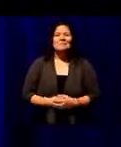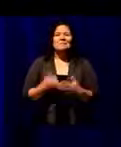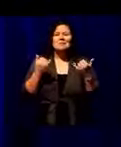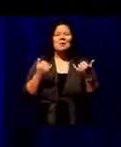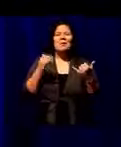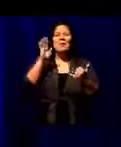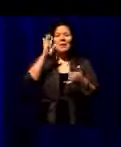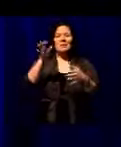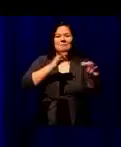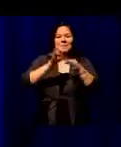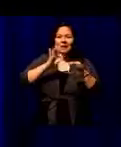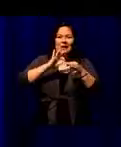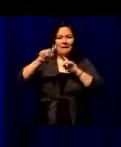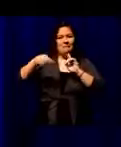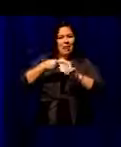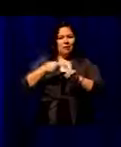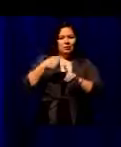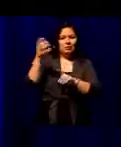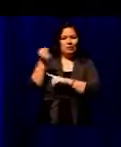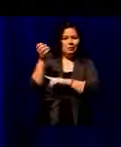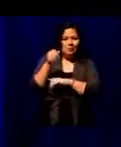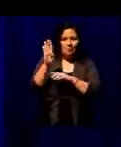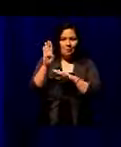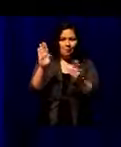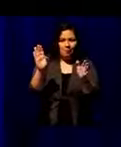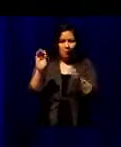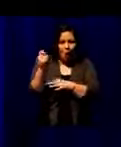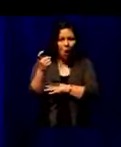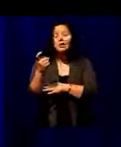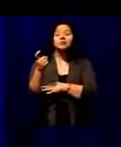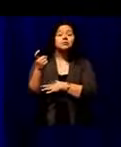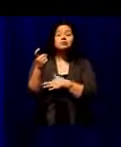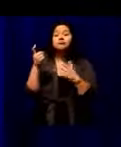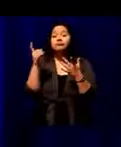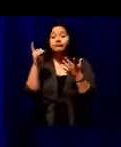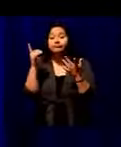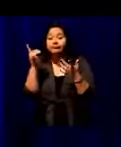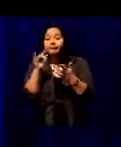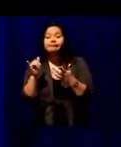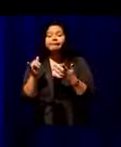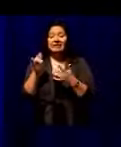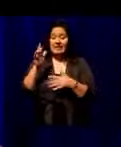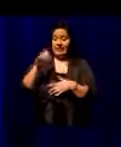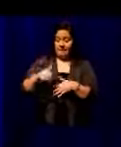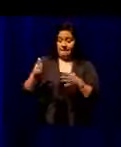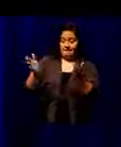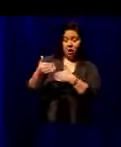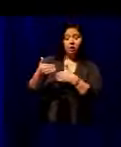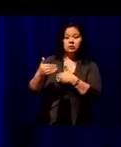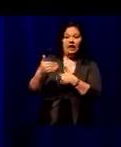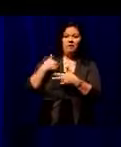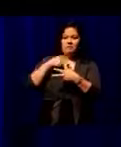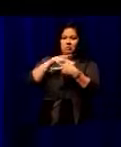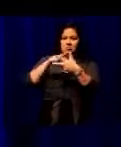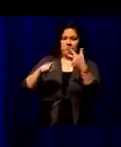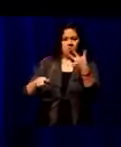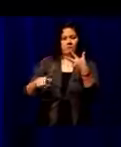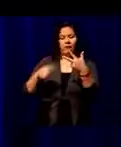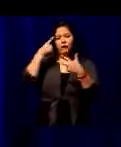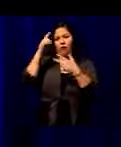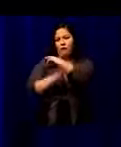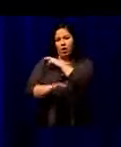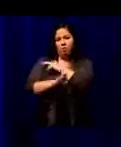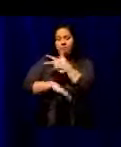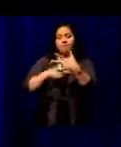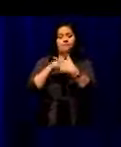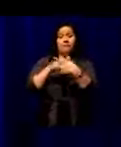you more about the sub boxes, which is, this is a box, 3 boxes for the fall. So the first